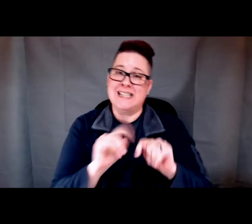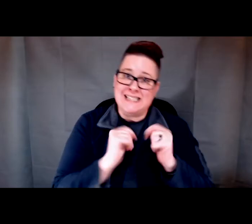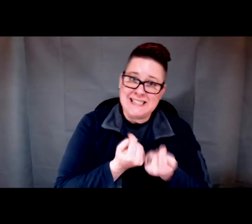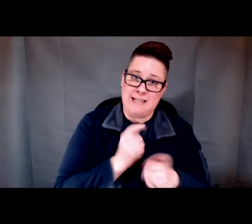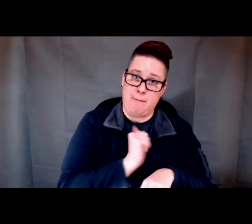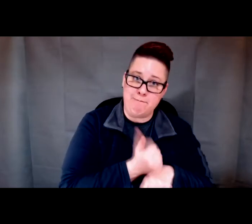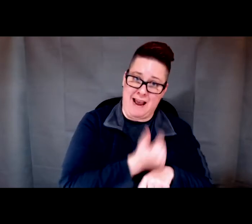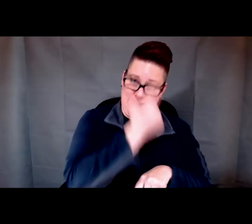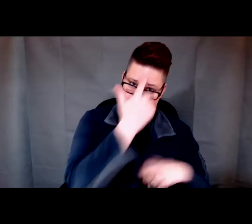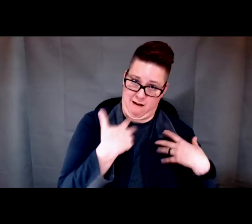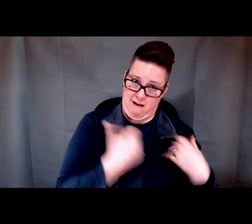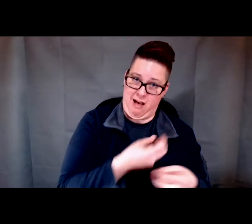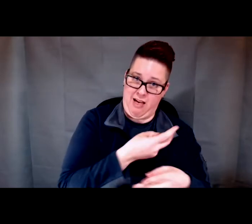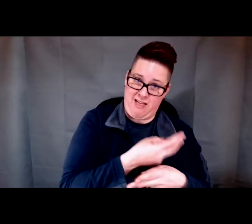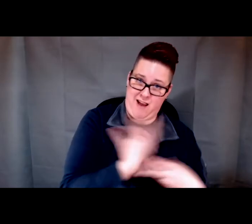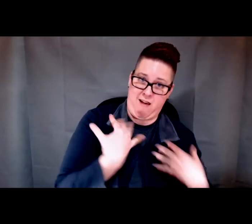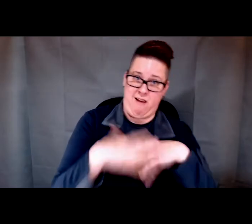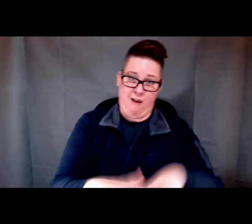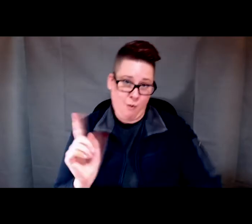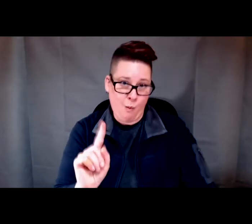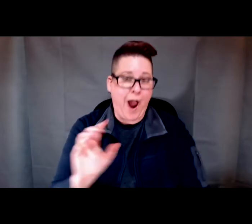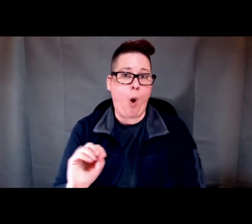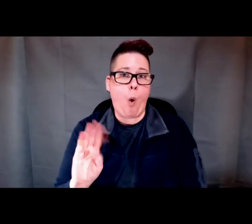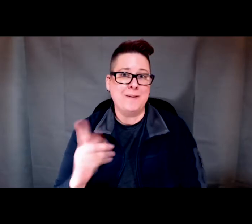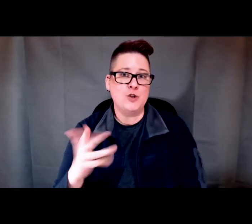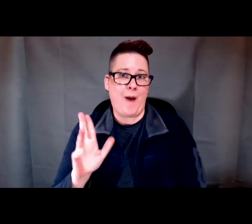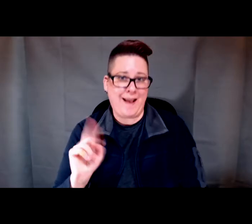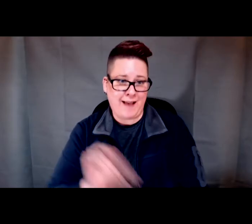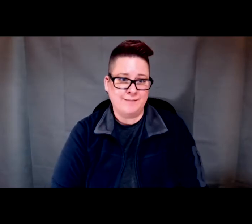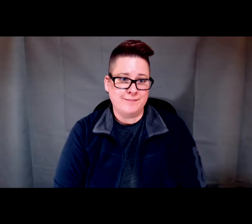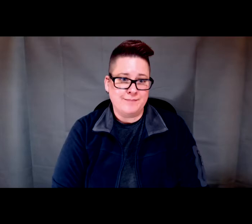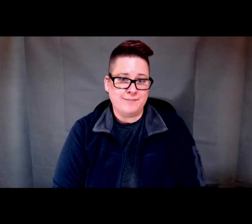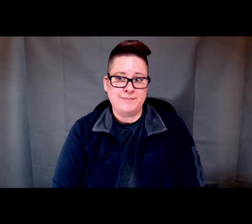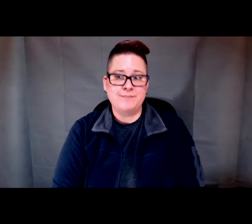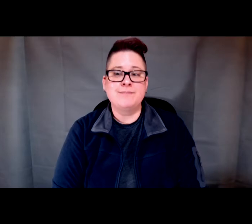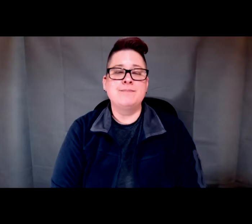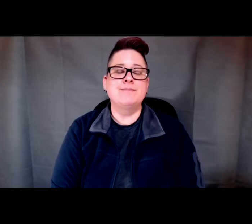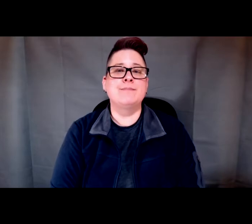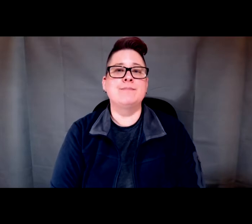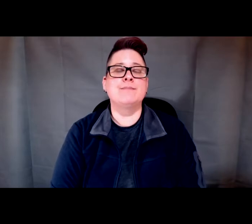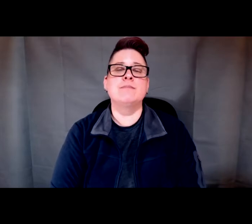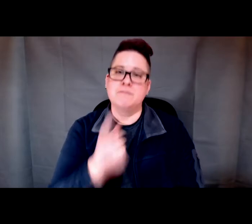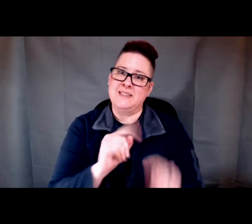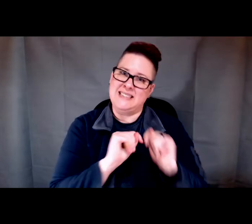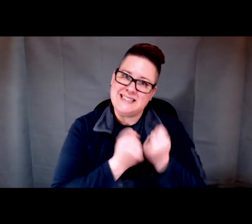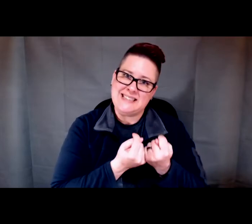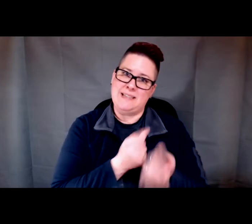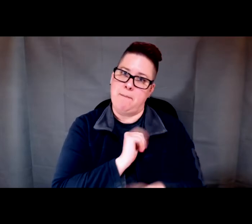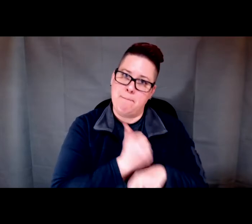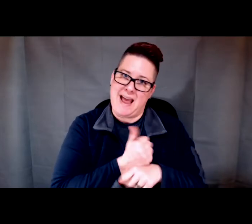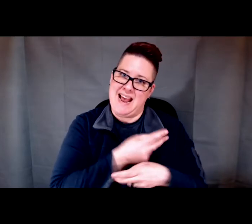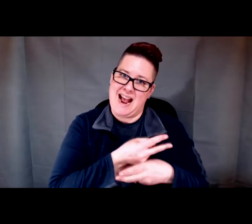mental health care in OBGYN. And in line with this team-based care